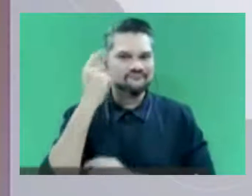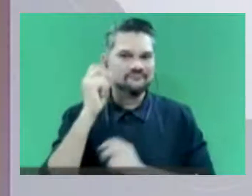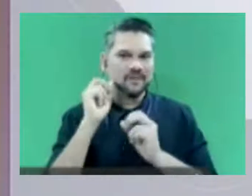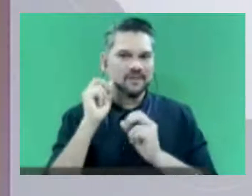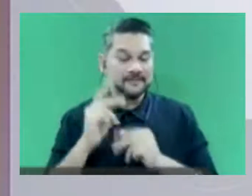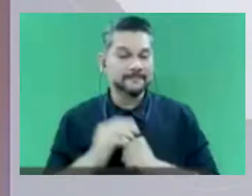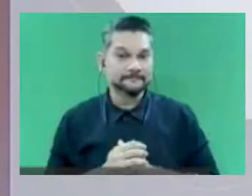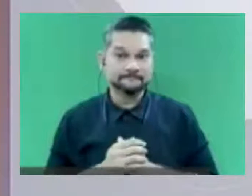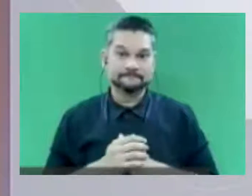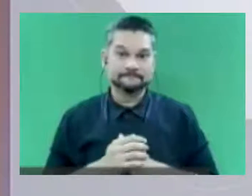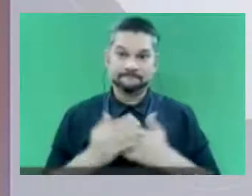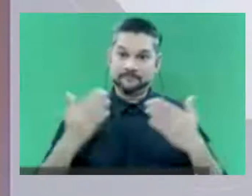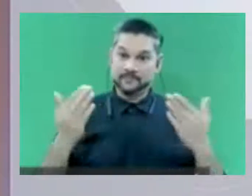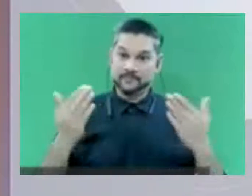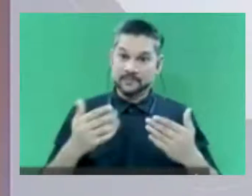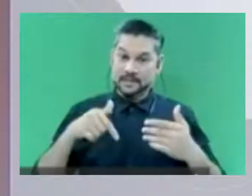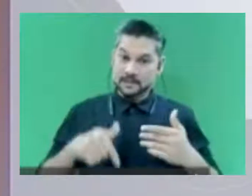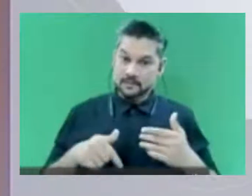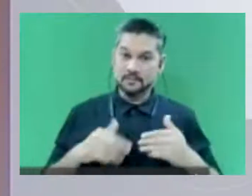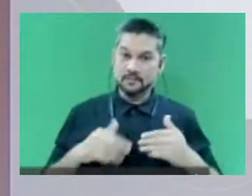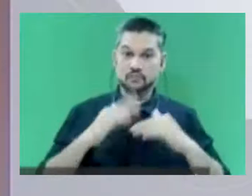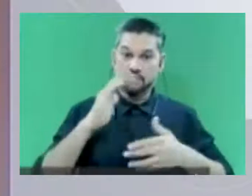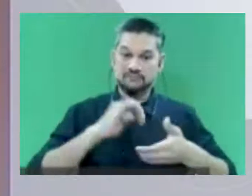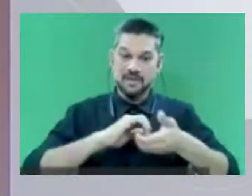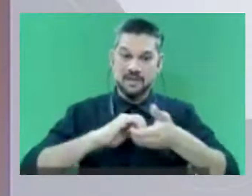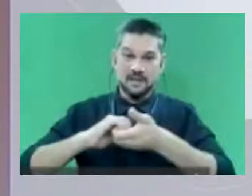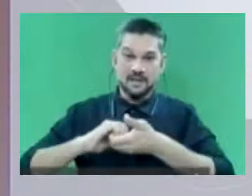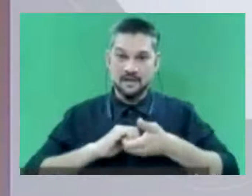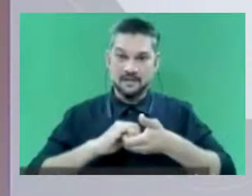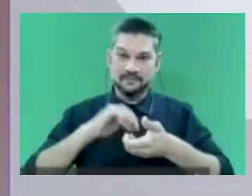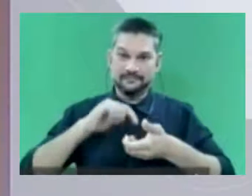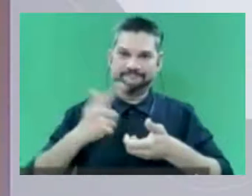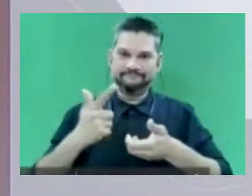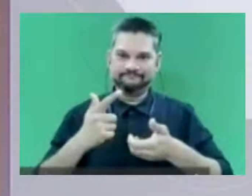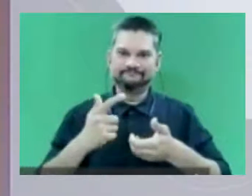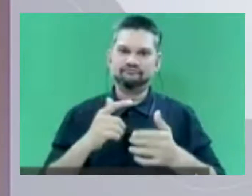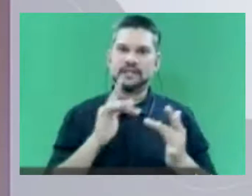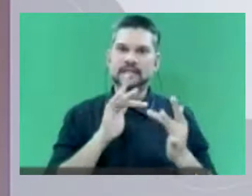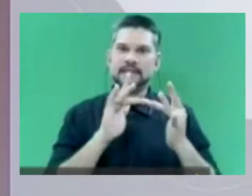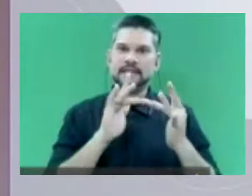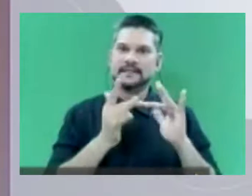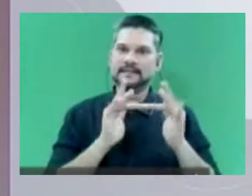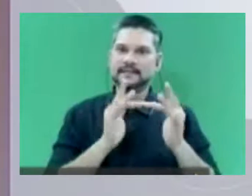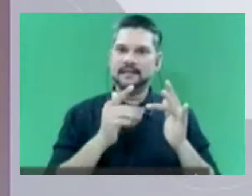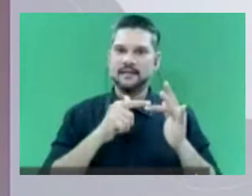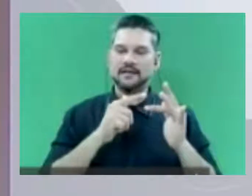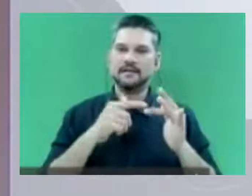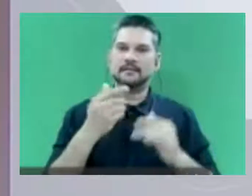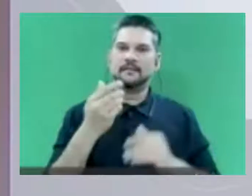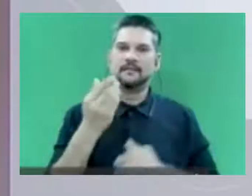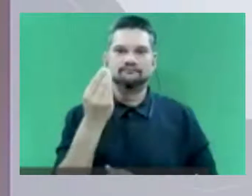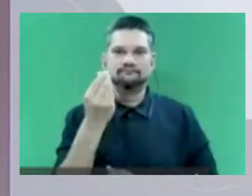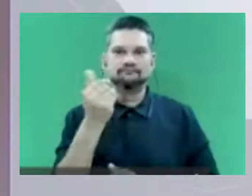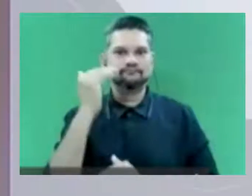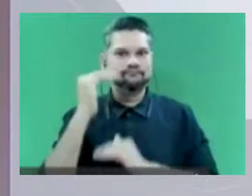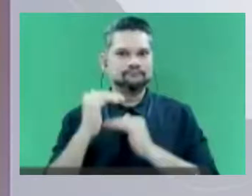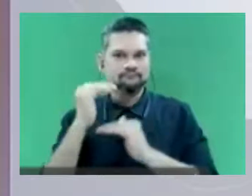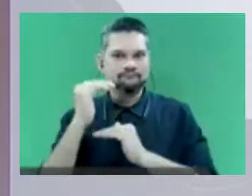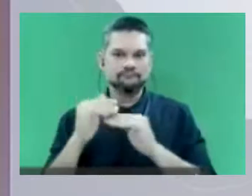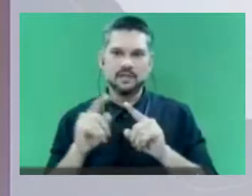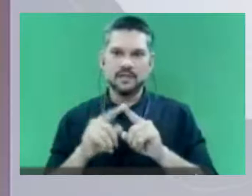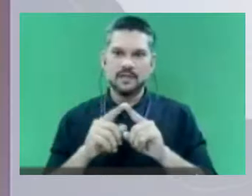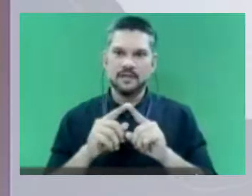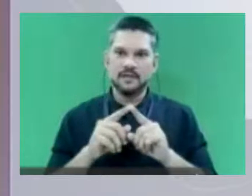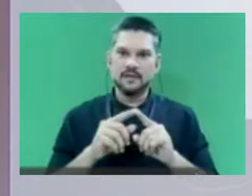the Alliance for Affordable Internet. It's an initiative of the World Wide Web Foundation. And the World Wide Web Foundation believes